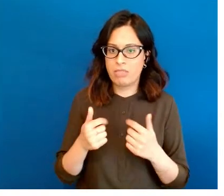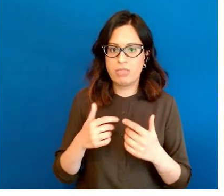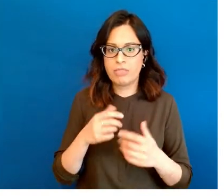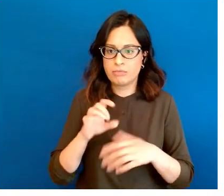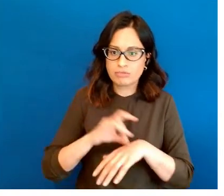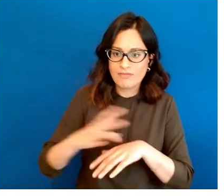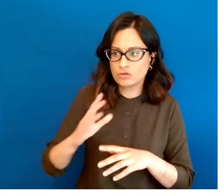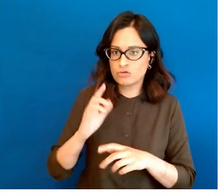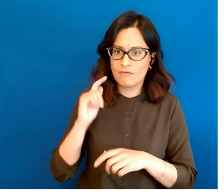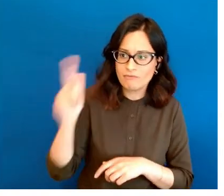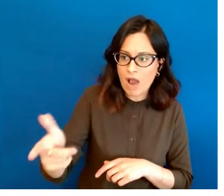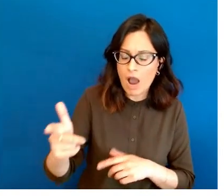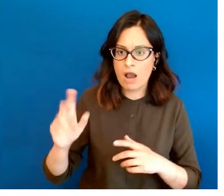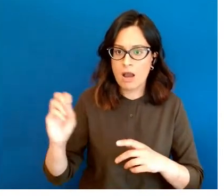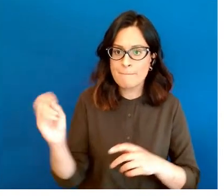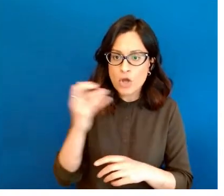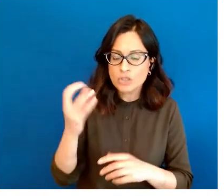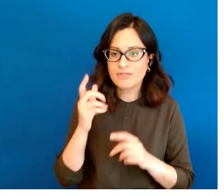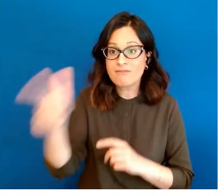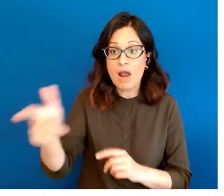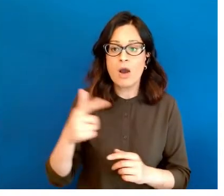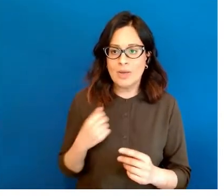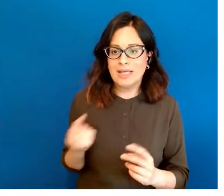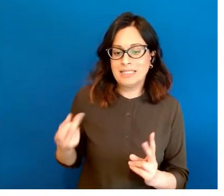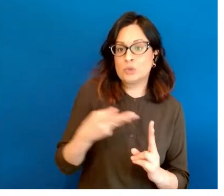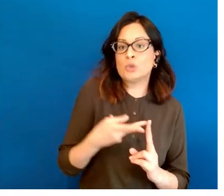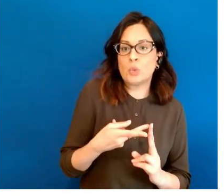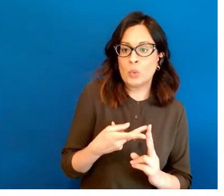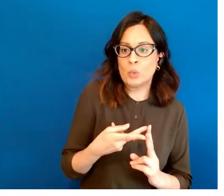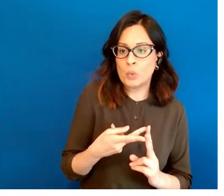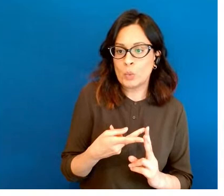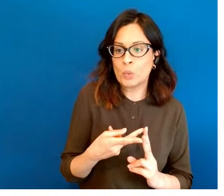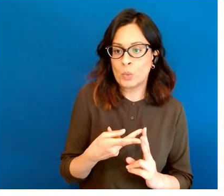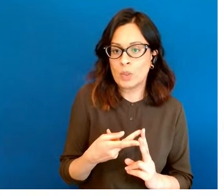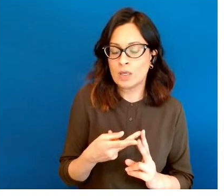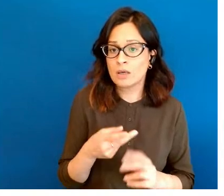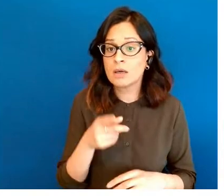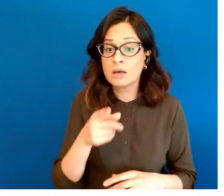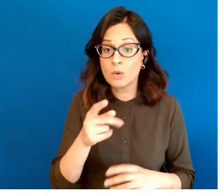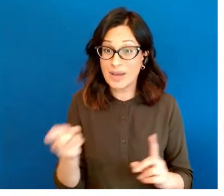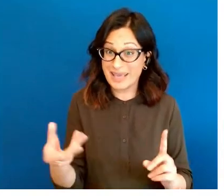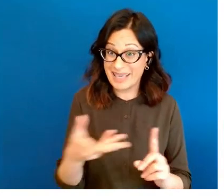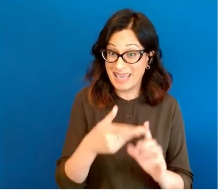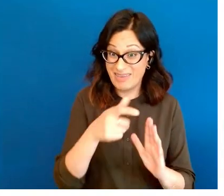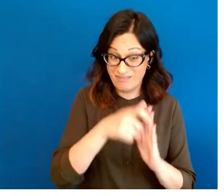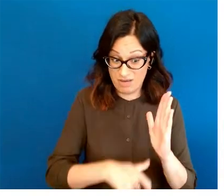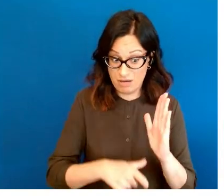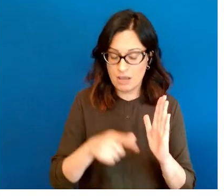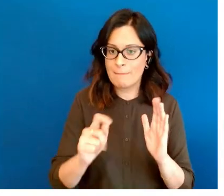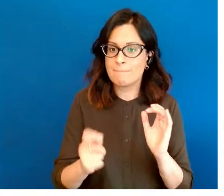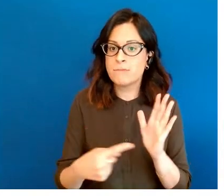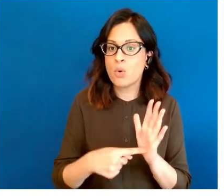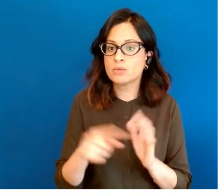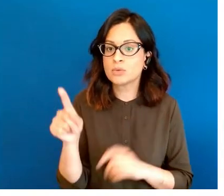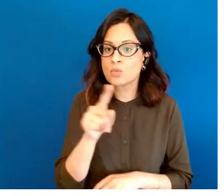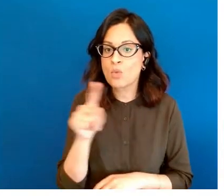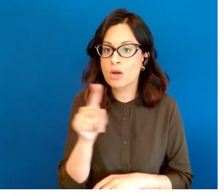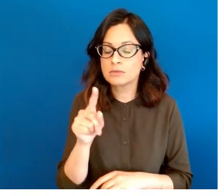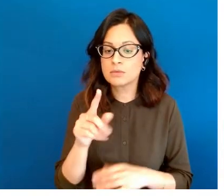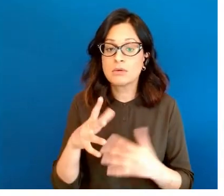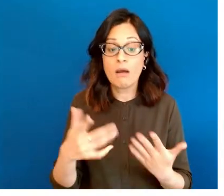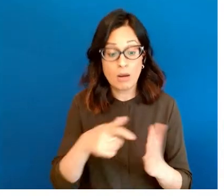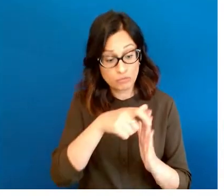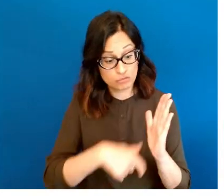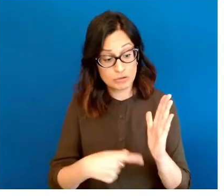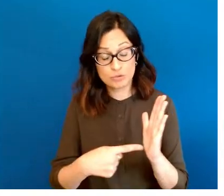reactions. If you prescribe the pen, these factors are absolutely crucial. There is no point having a prescription if the patient